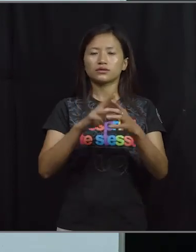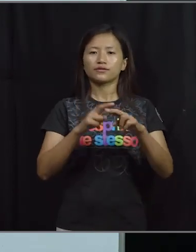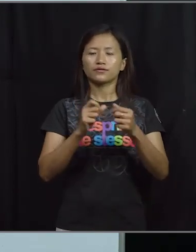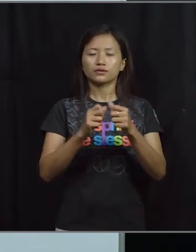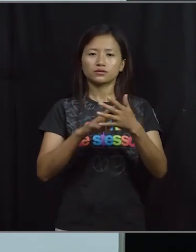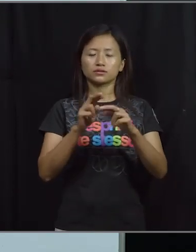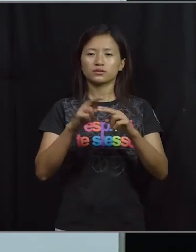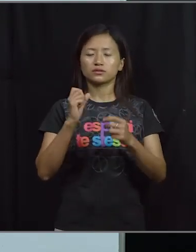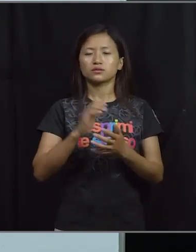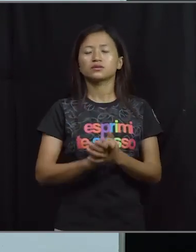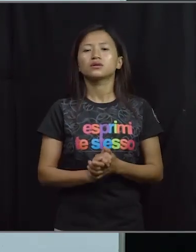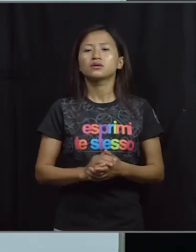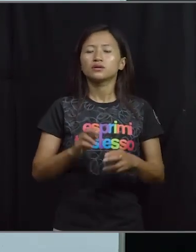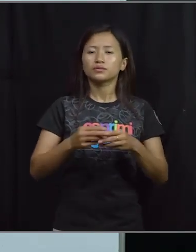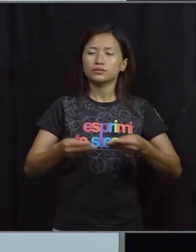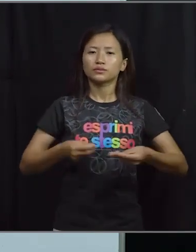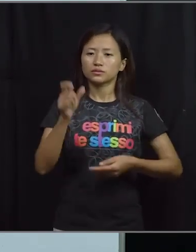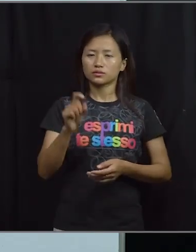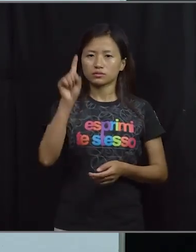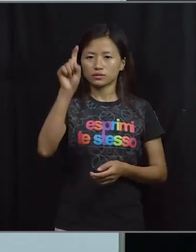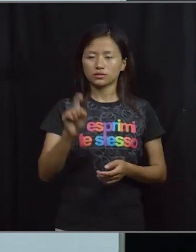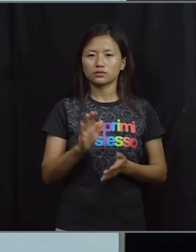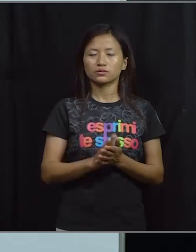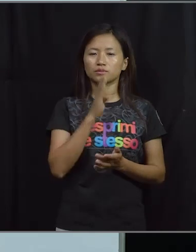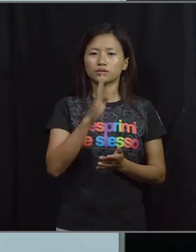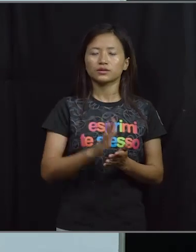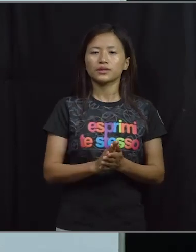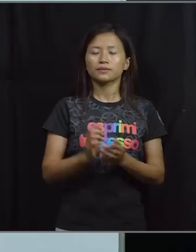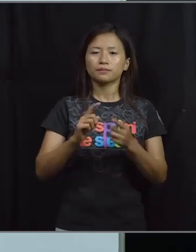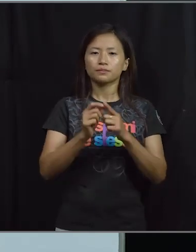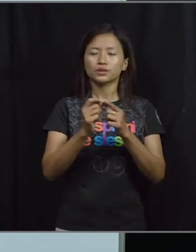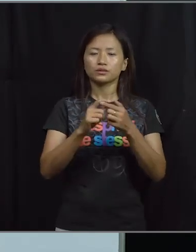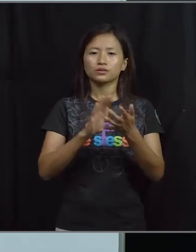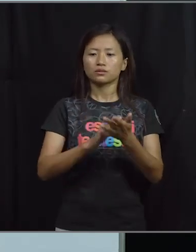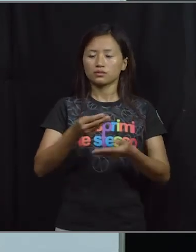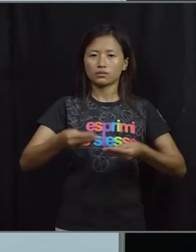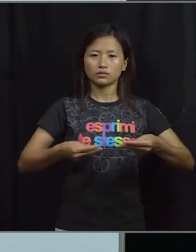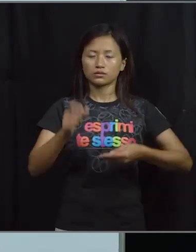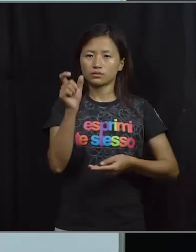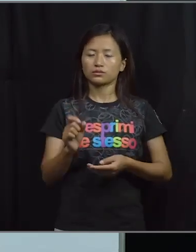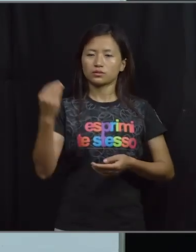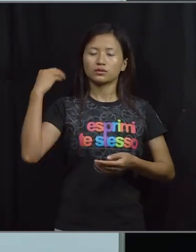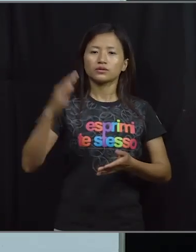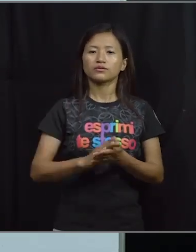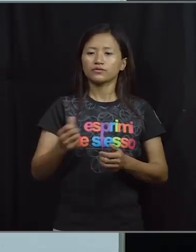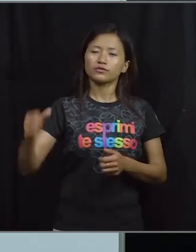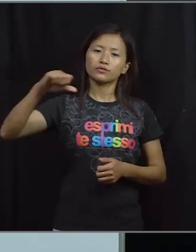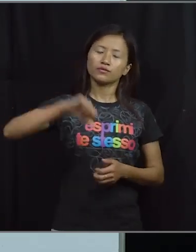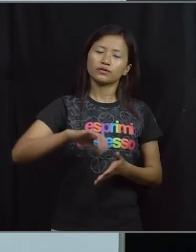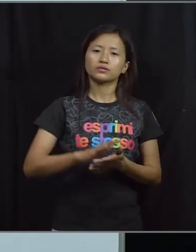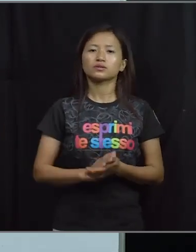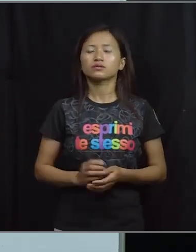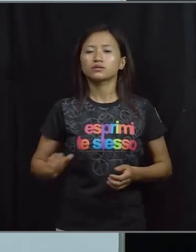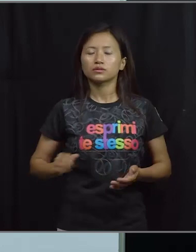behavioral competencies, he or she also needs to be persistent. That means an entrepreneur, even if he fails, he have